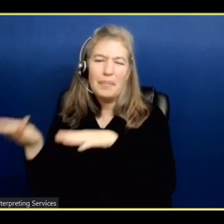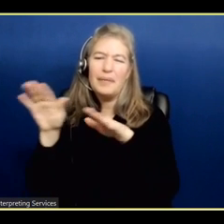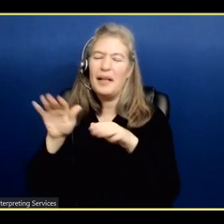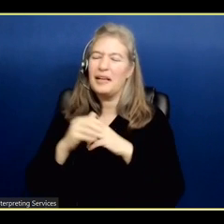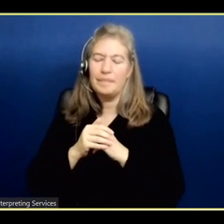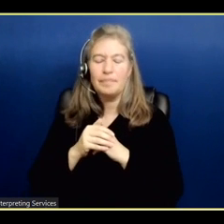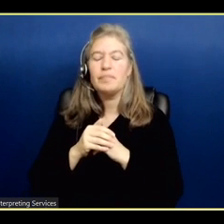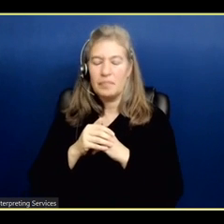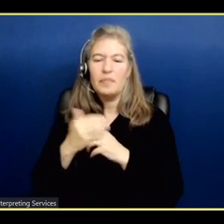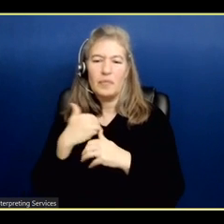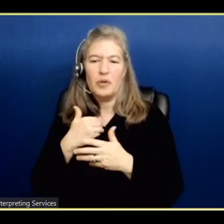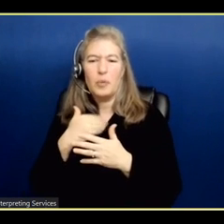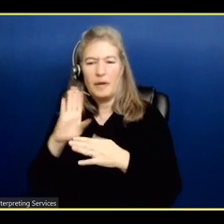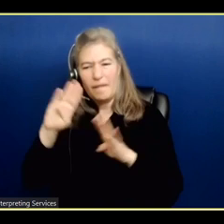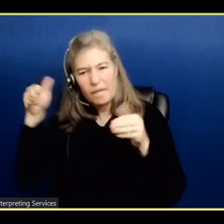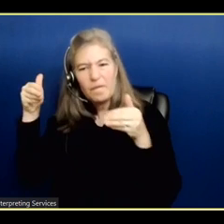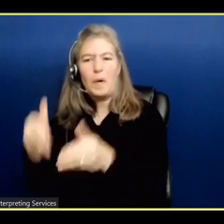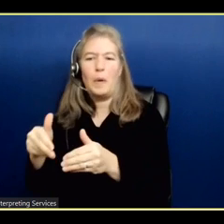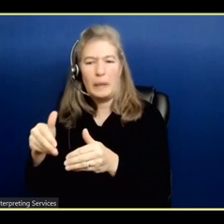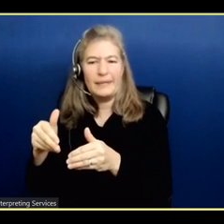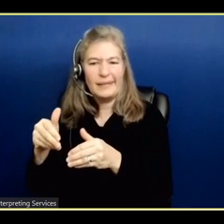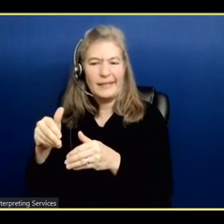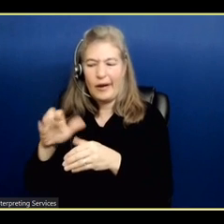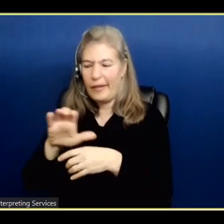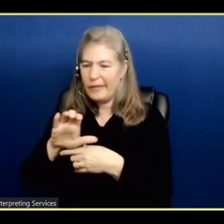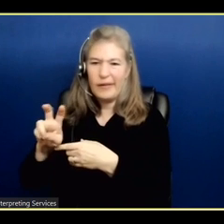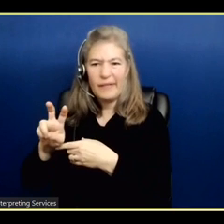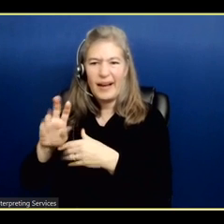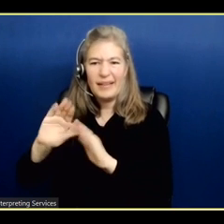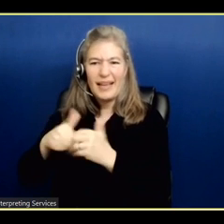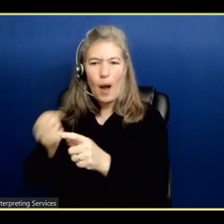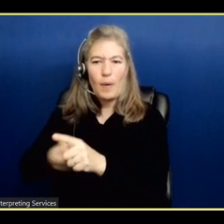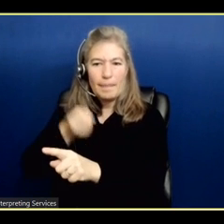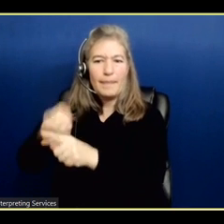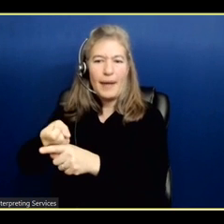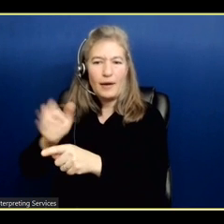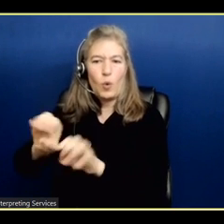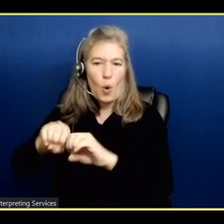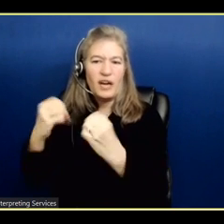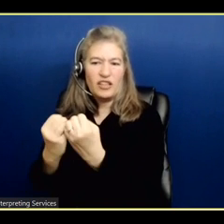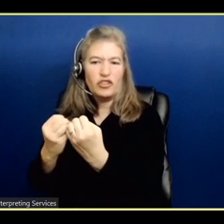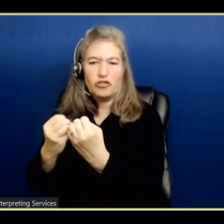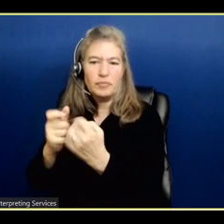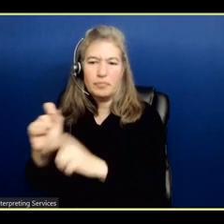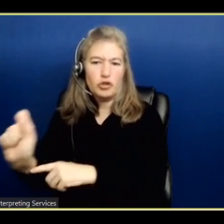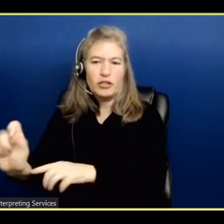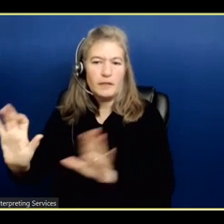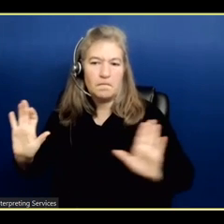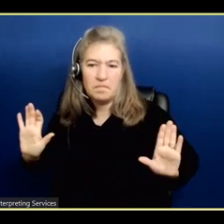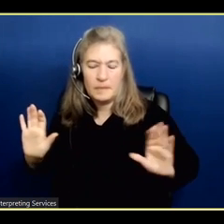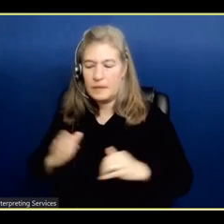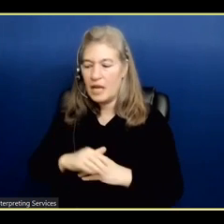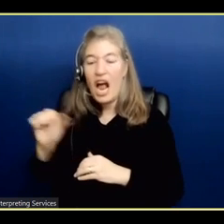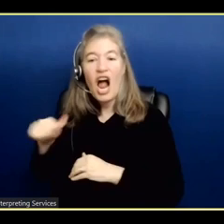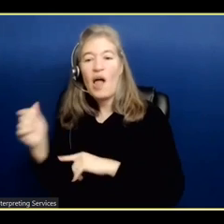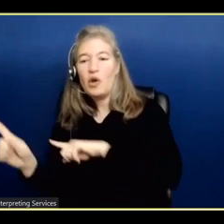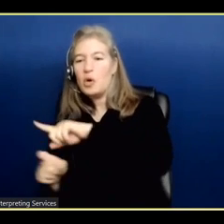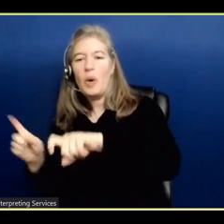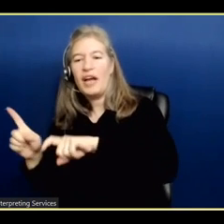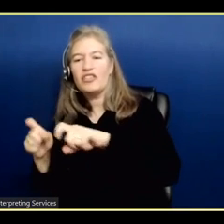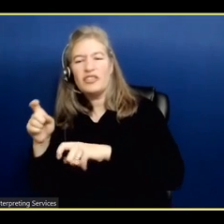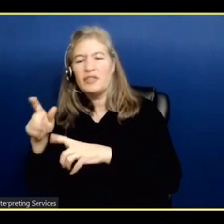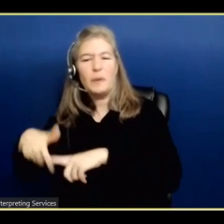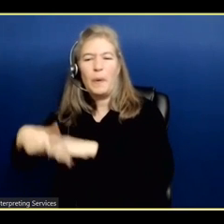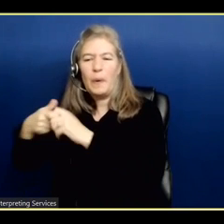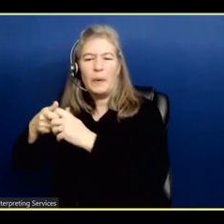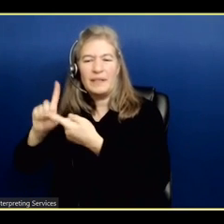them to be able to answer one question, and they can submit this now on a rolling basis. We've just totally changed the way